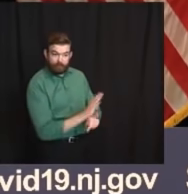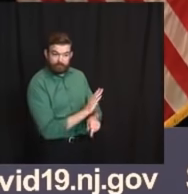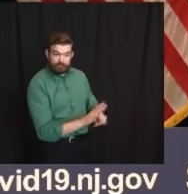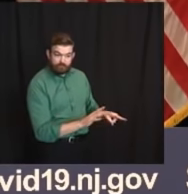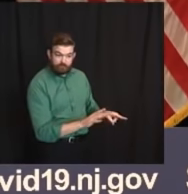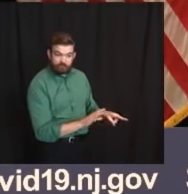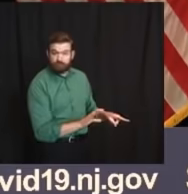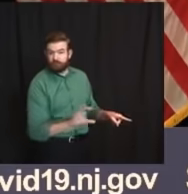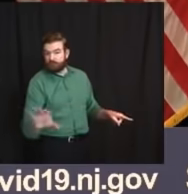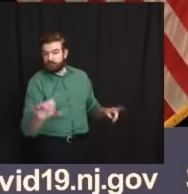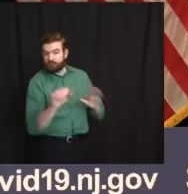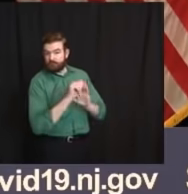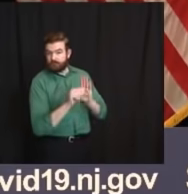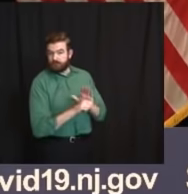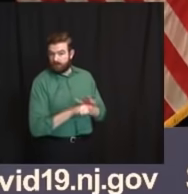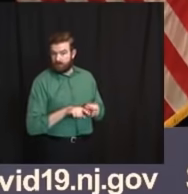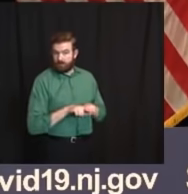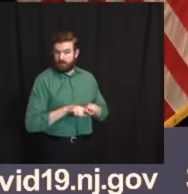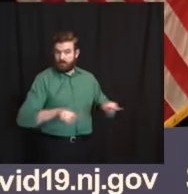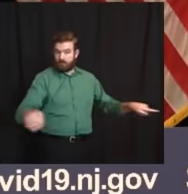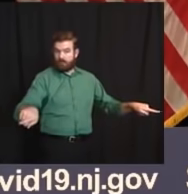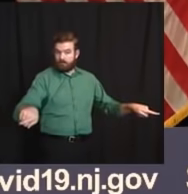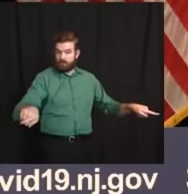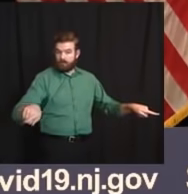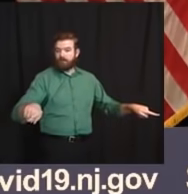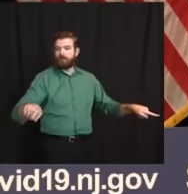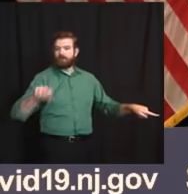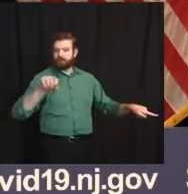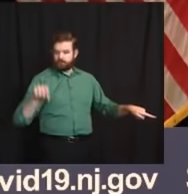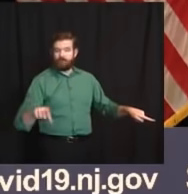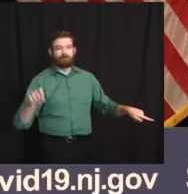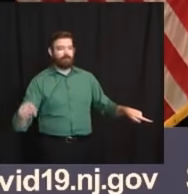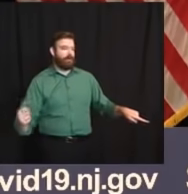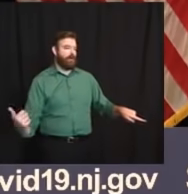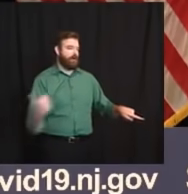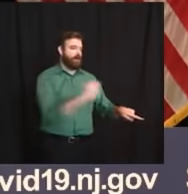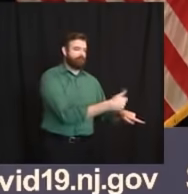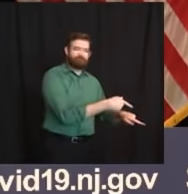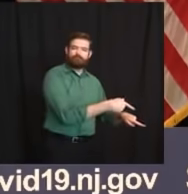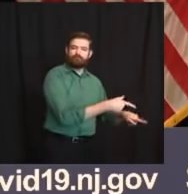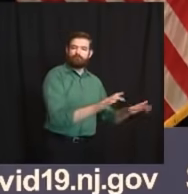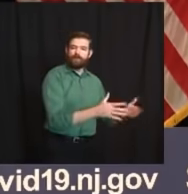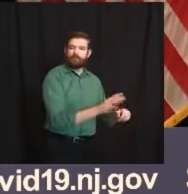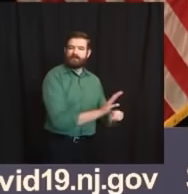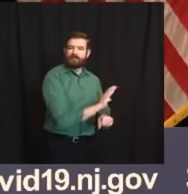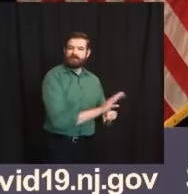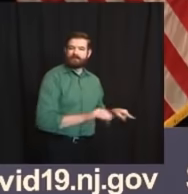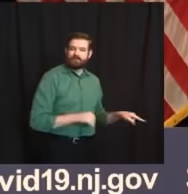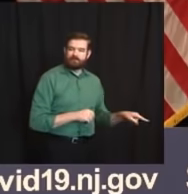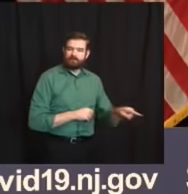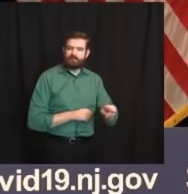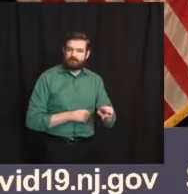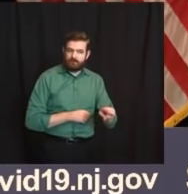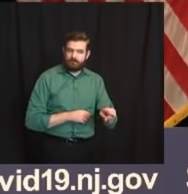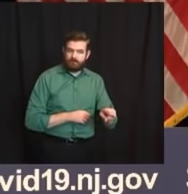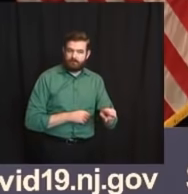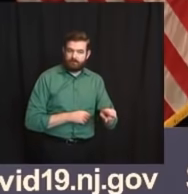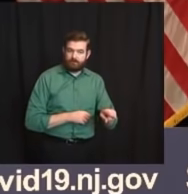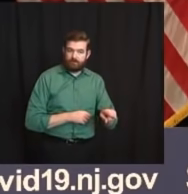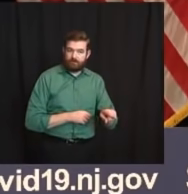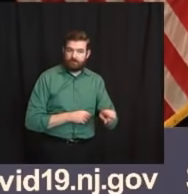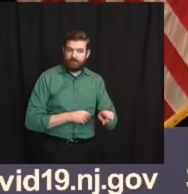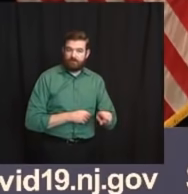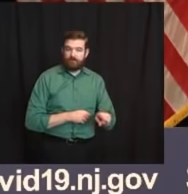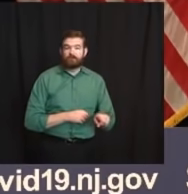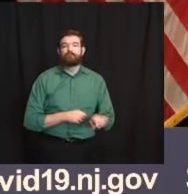lifelines. We will, as responsibly and as soon as we can, and we consider it all the time, war